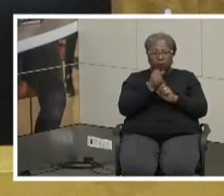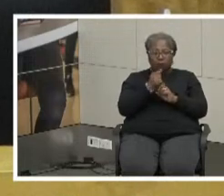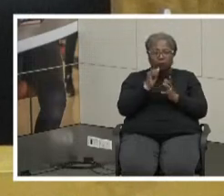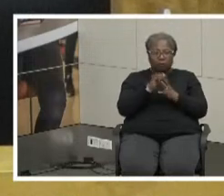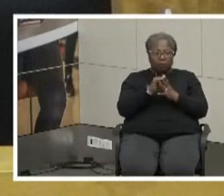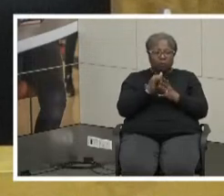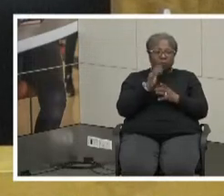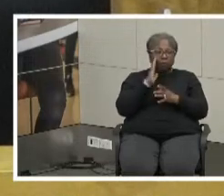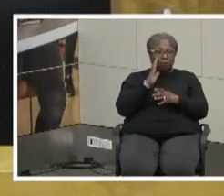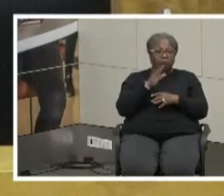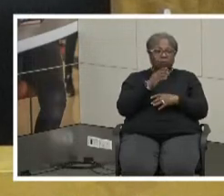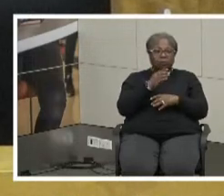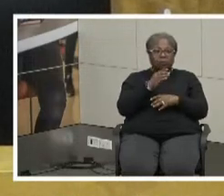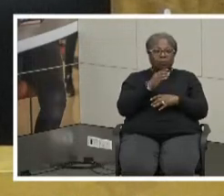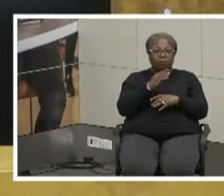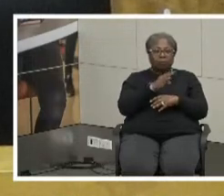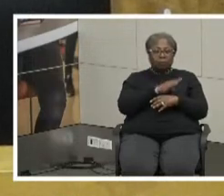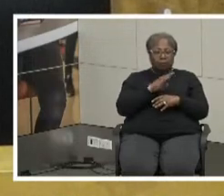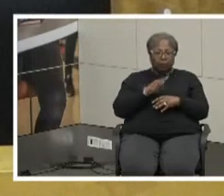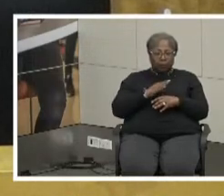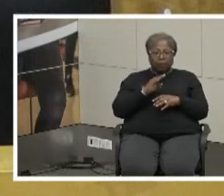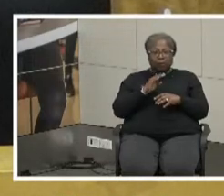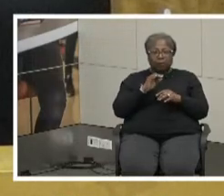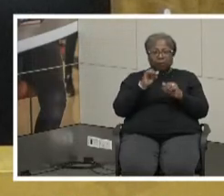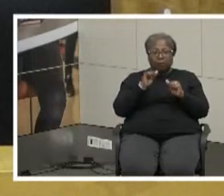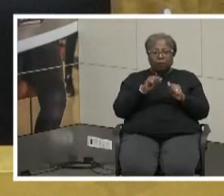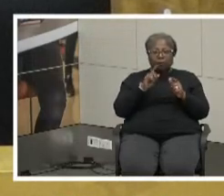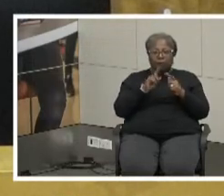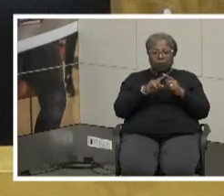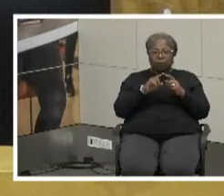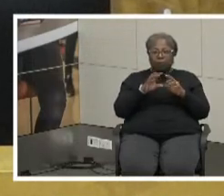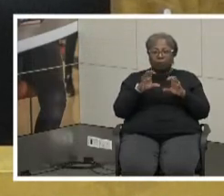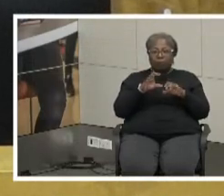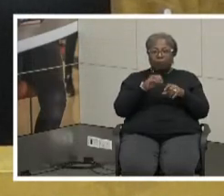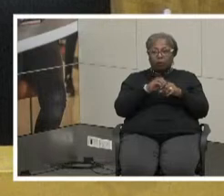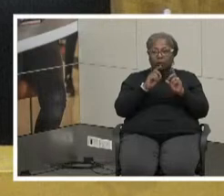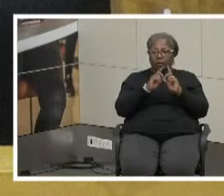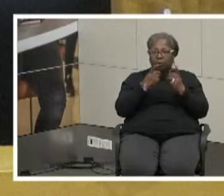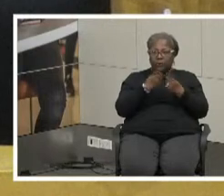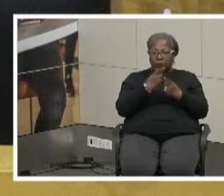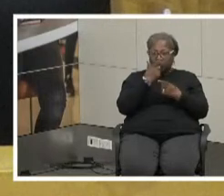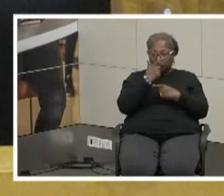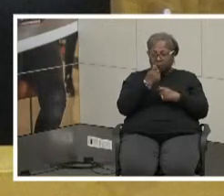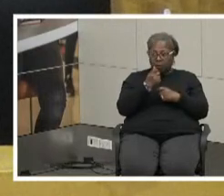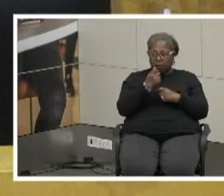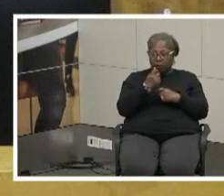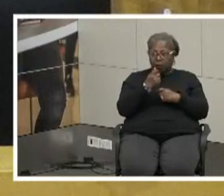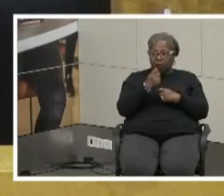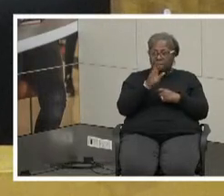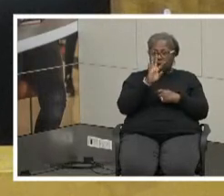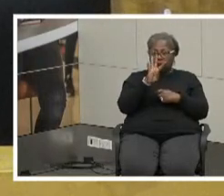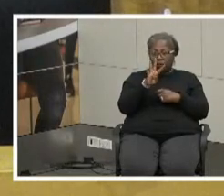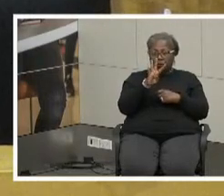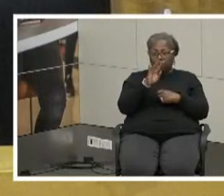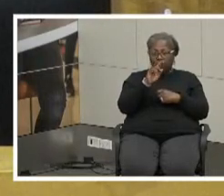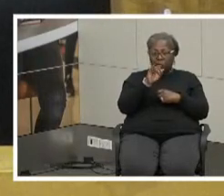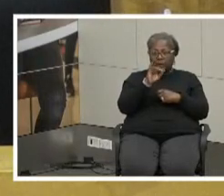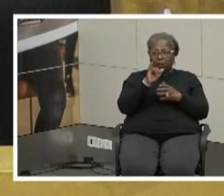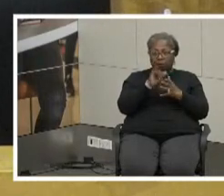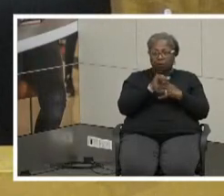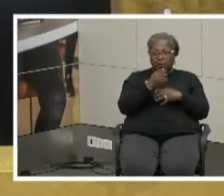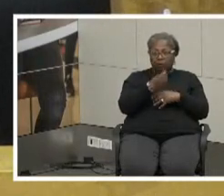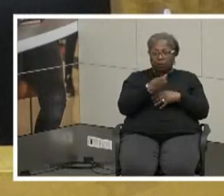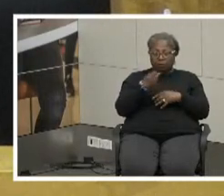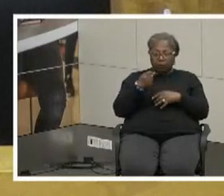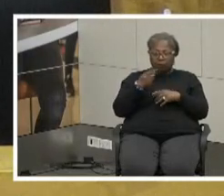could cast doubt on a board member's ability to act with total objectivity with regard to the district's interests we have four items held from the consent